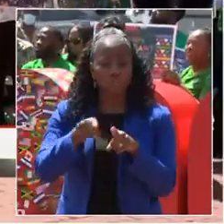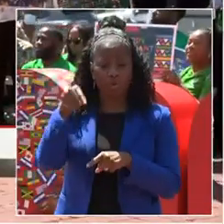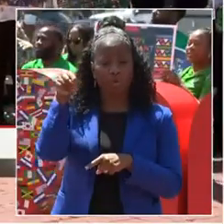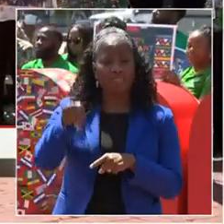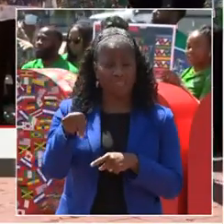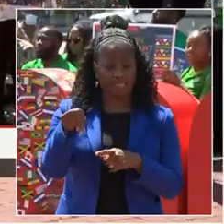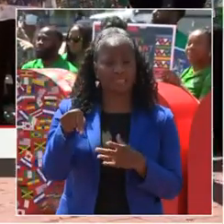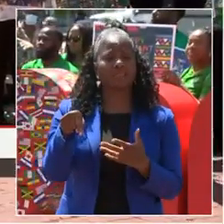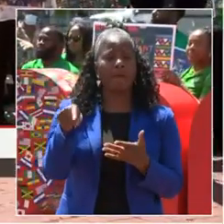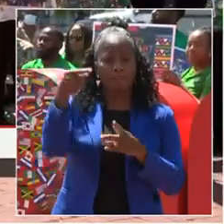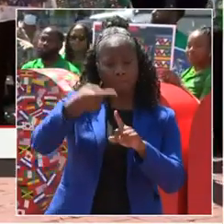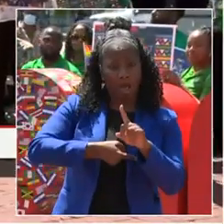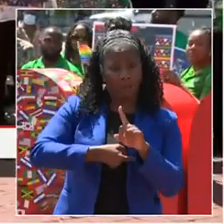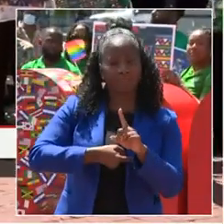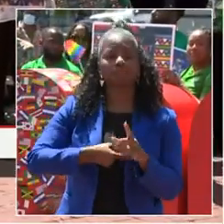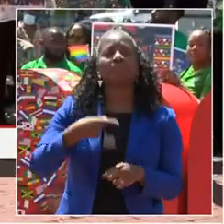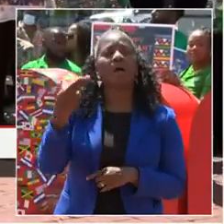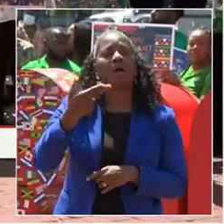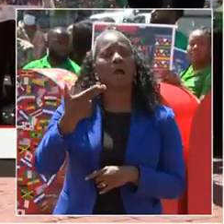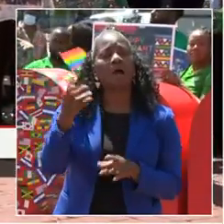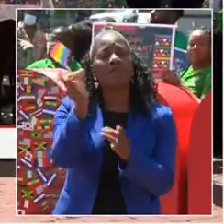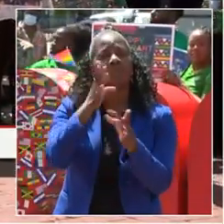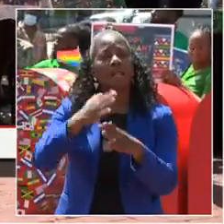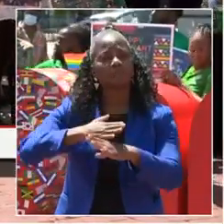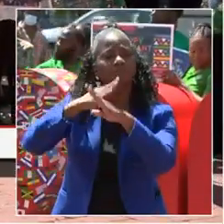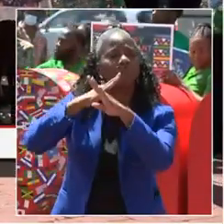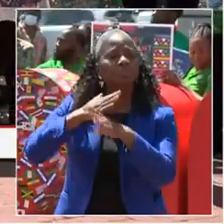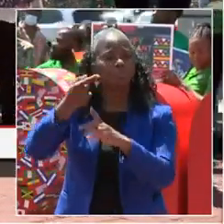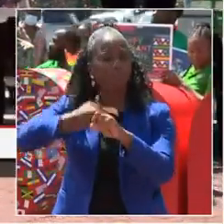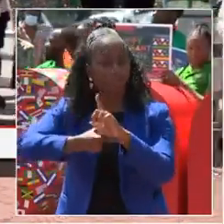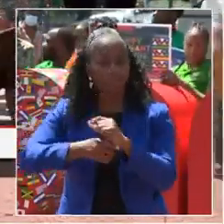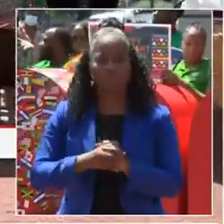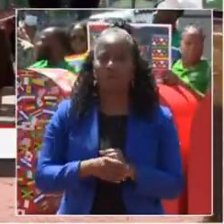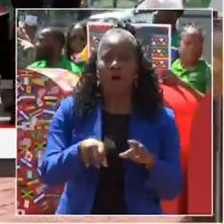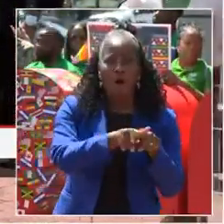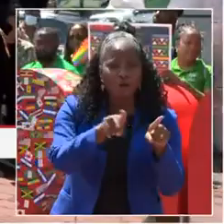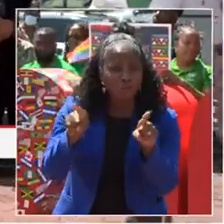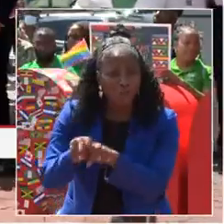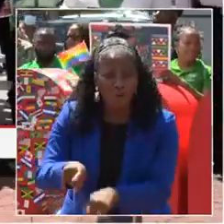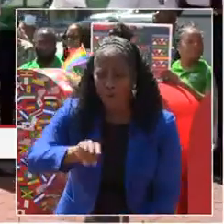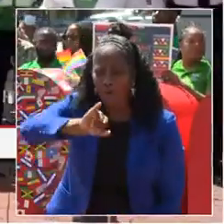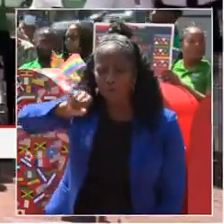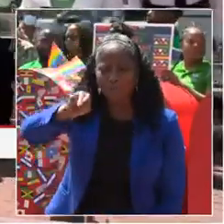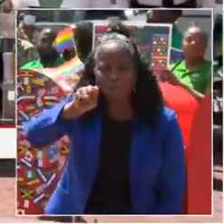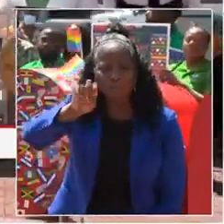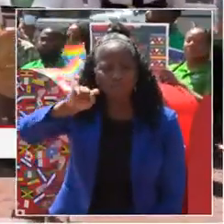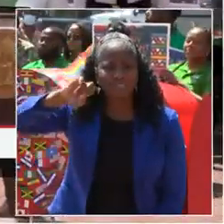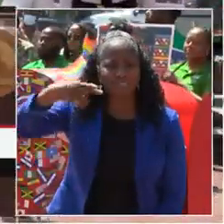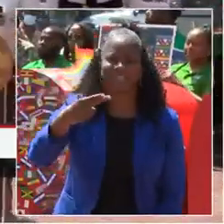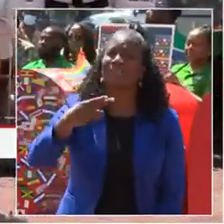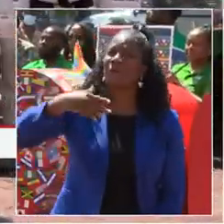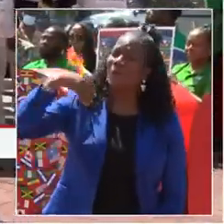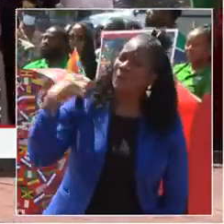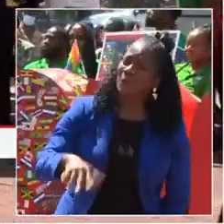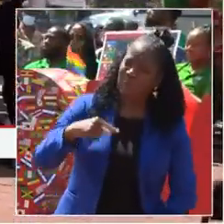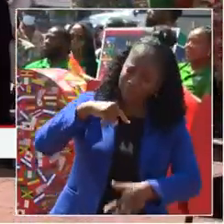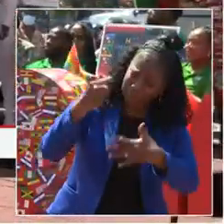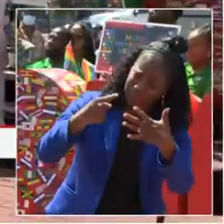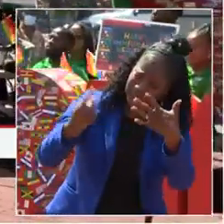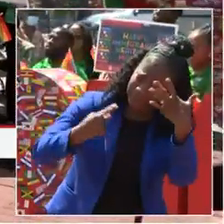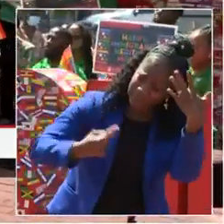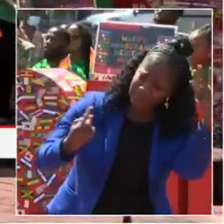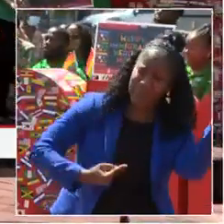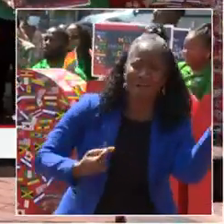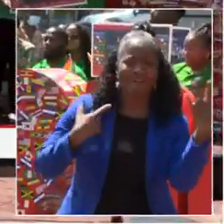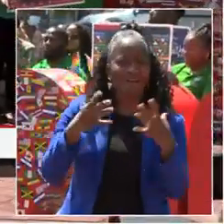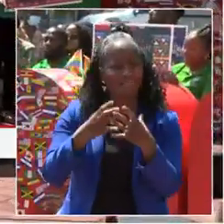Violence Prevention Month. It is also Juneteenth. So we have a lot to